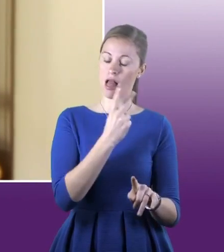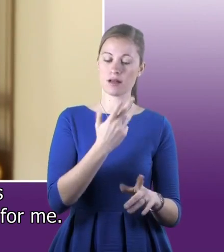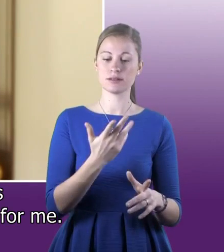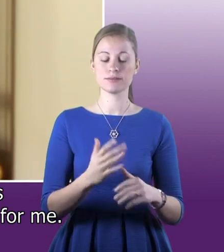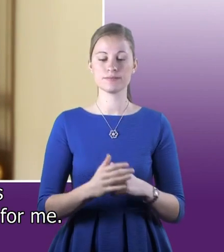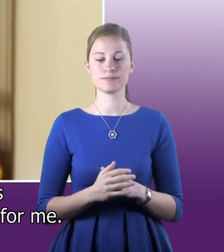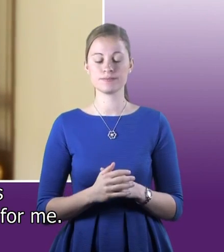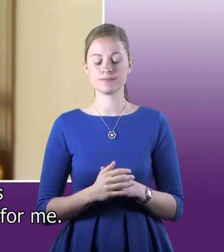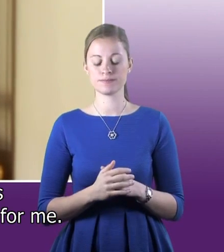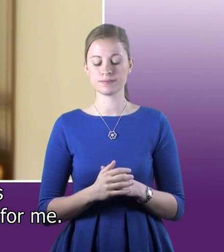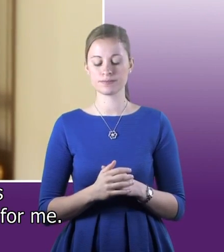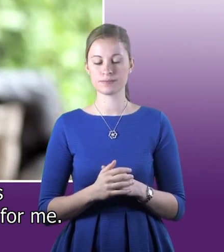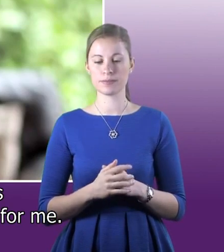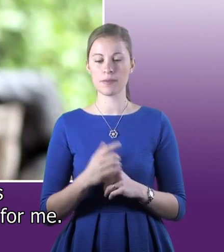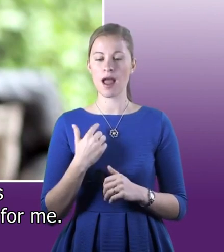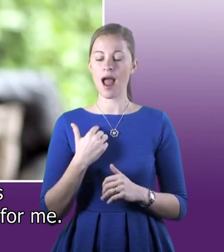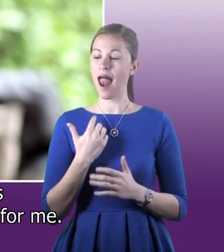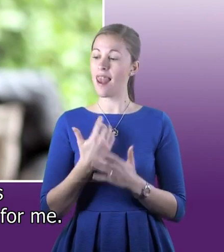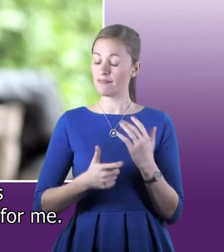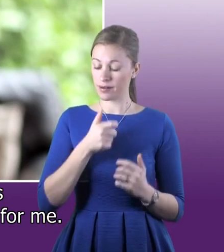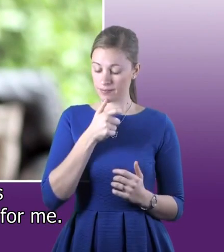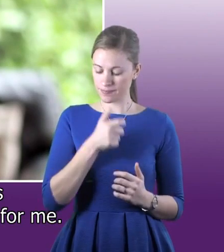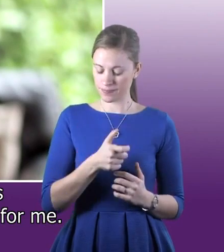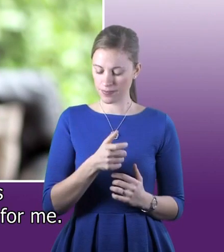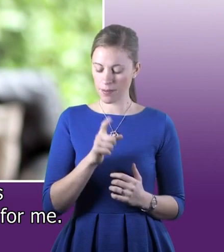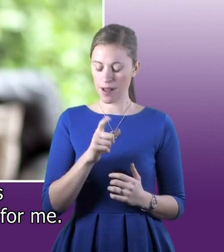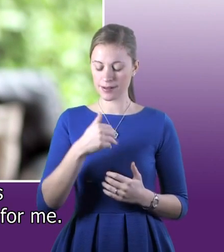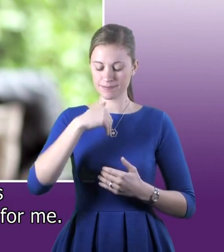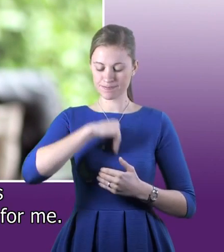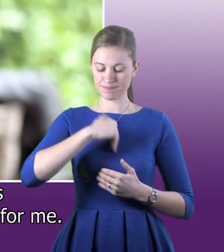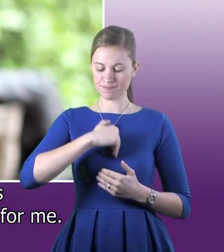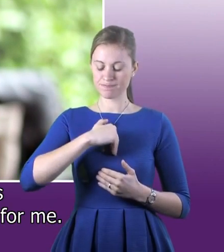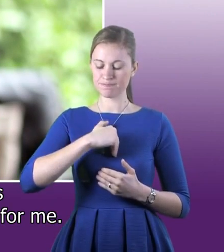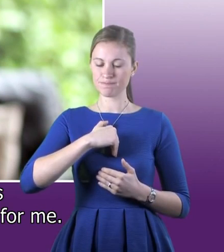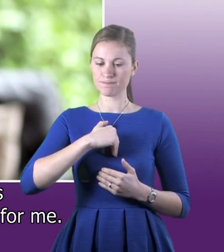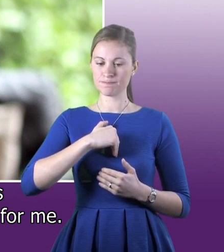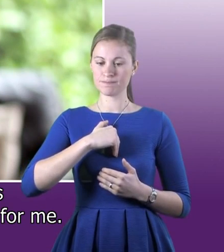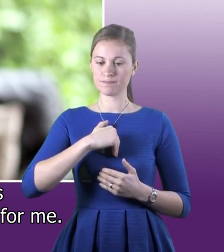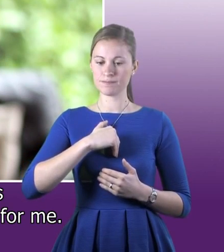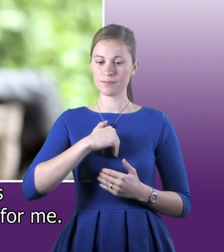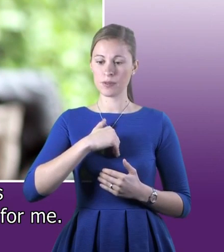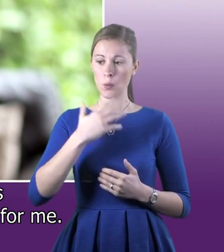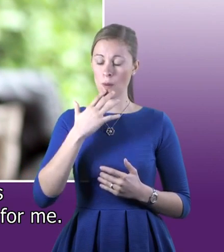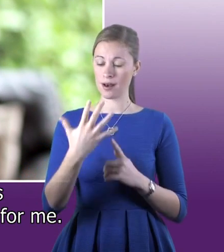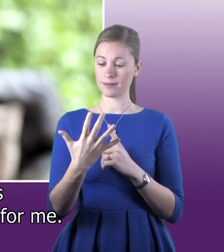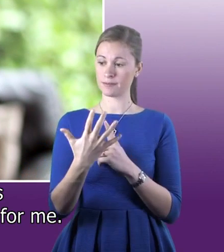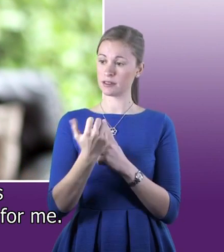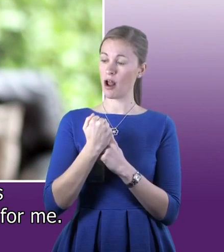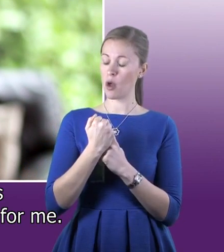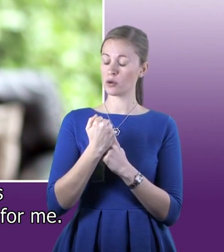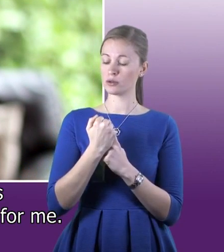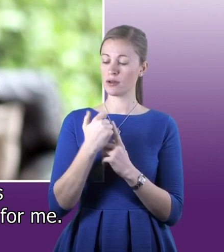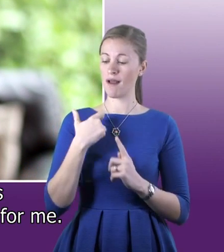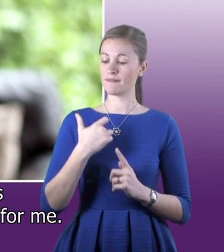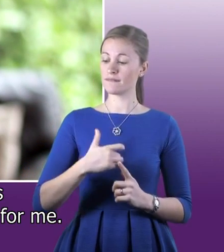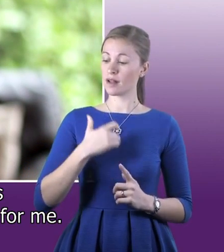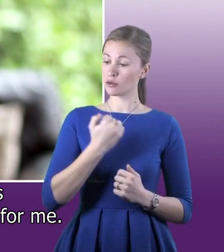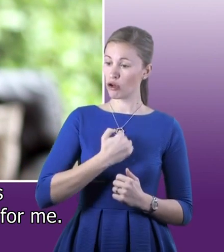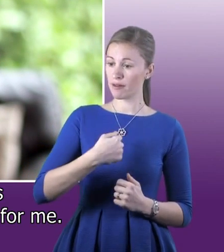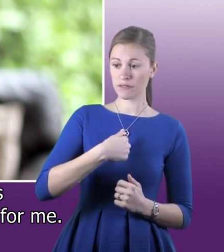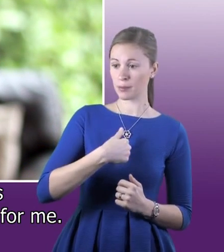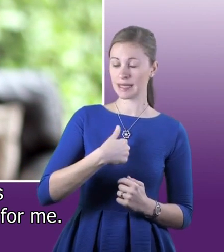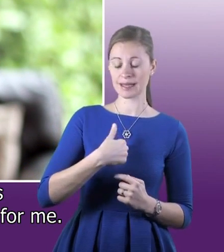I never said it, but in a funny way, when I was diagnosed, I felt more sorry for